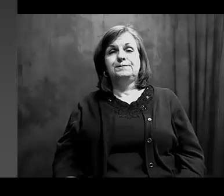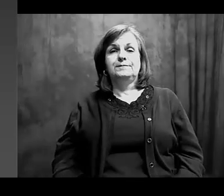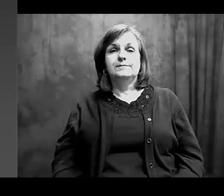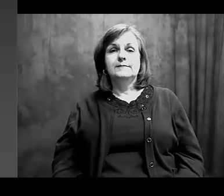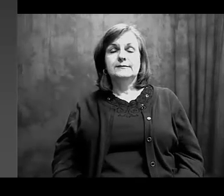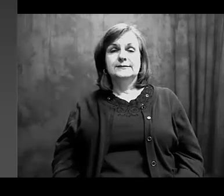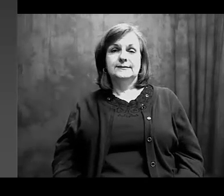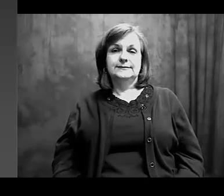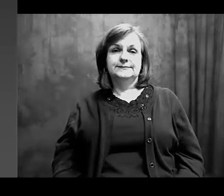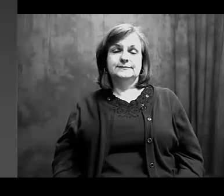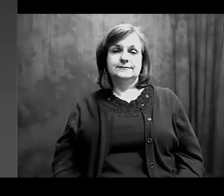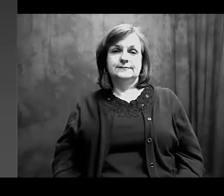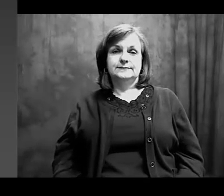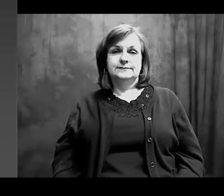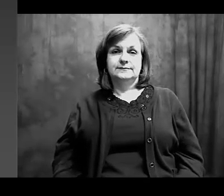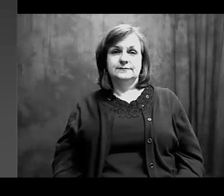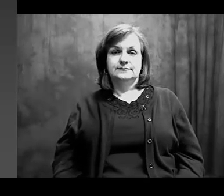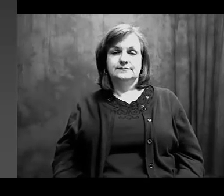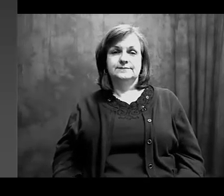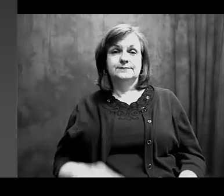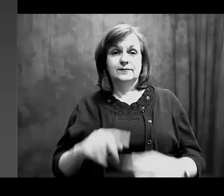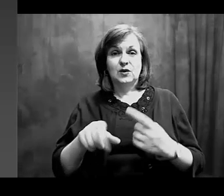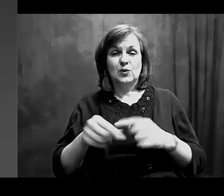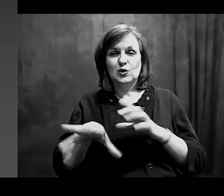you're shortening